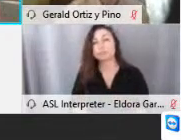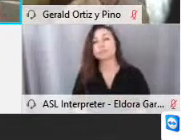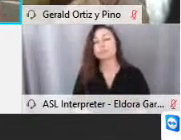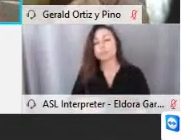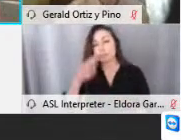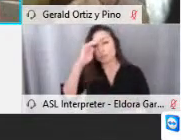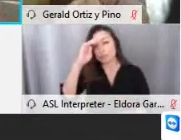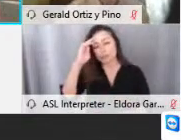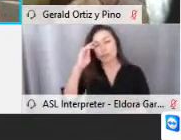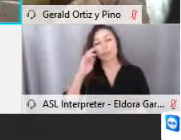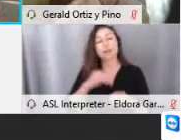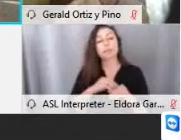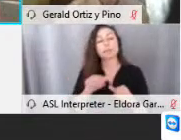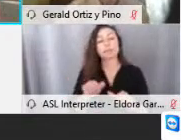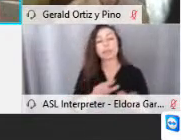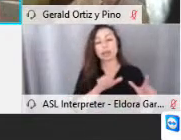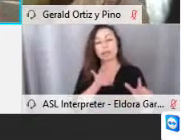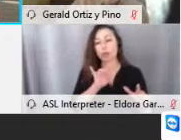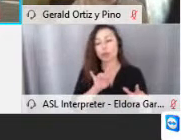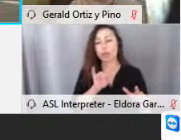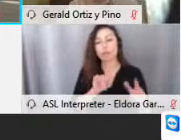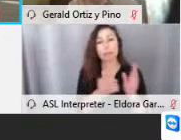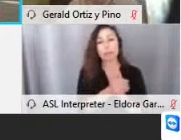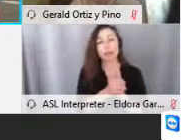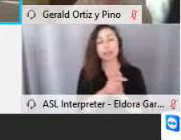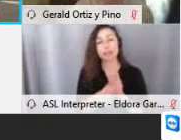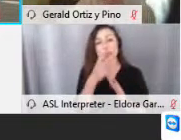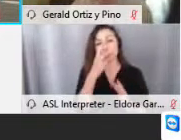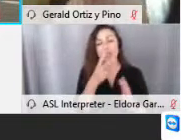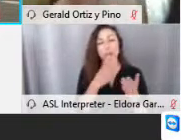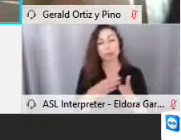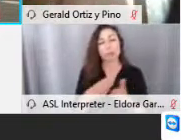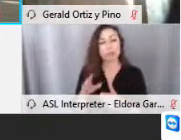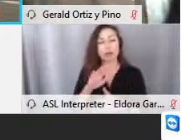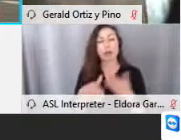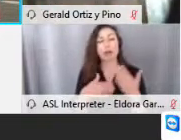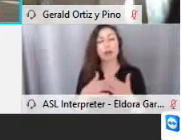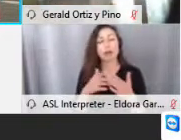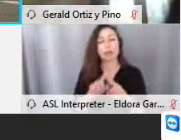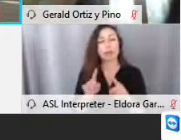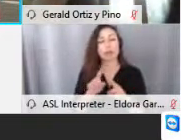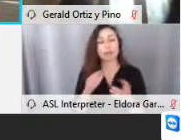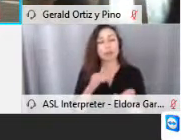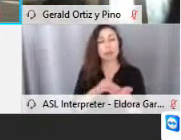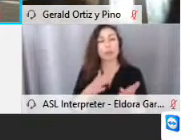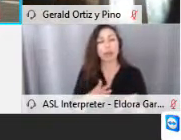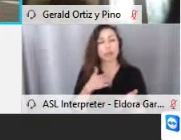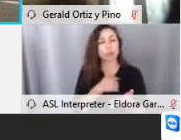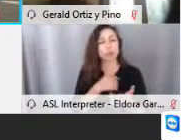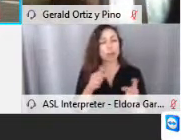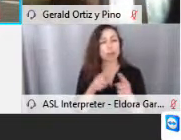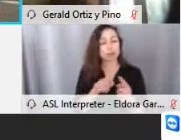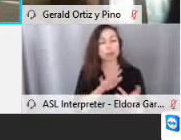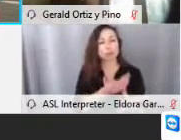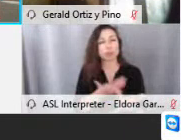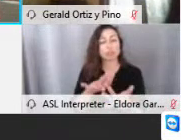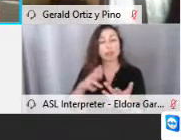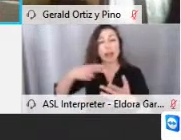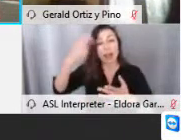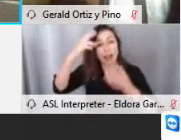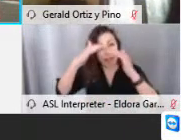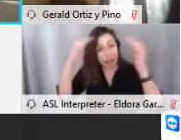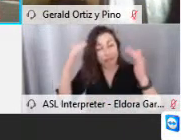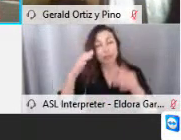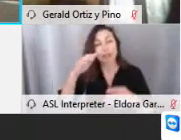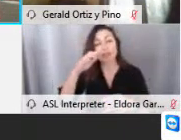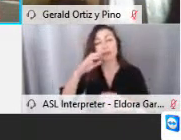So in slide 48 of the appendix, you can see a breakdown of all of the providers that we're trying to reach. This is the high level